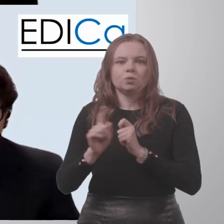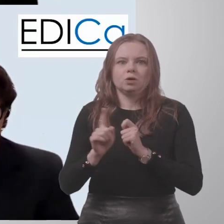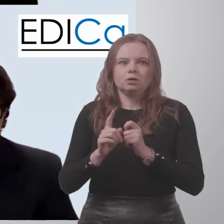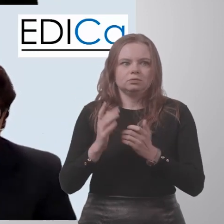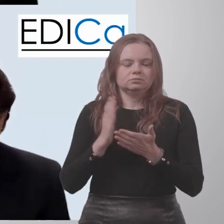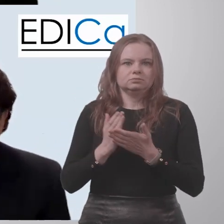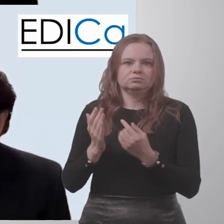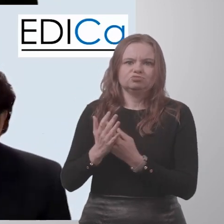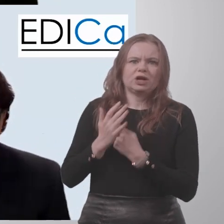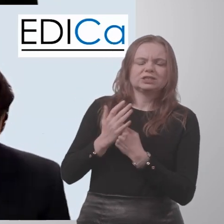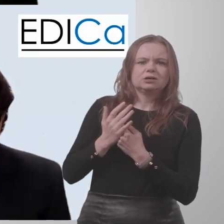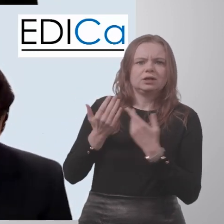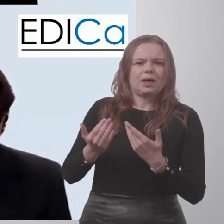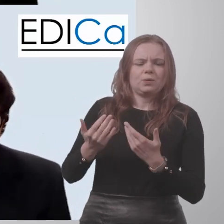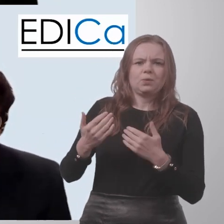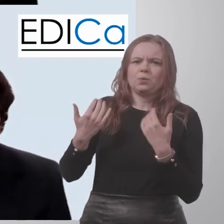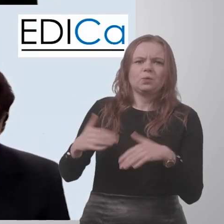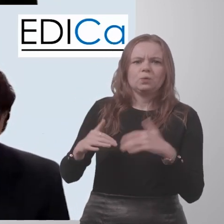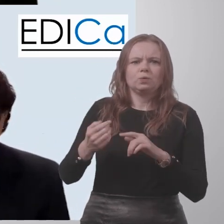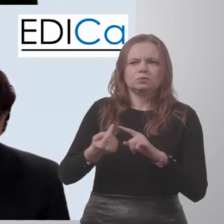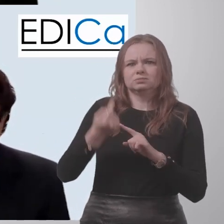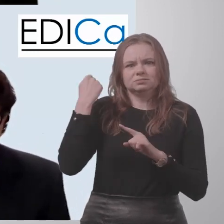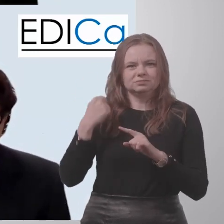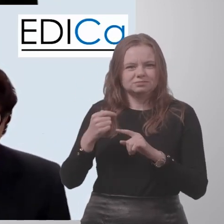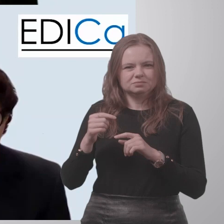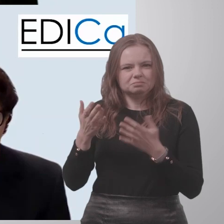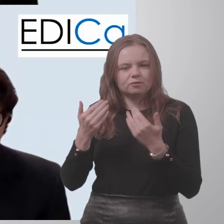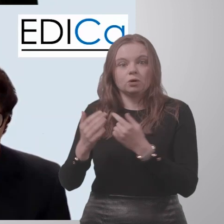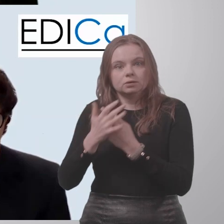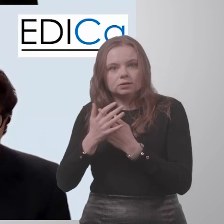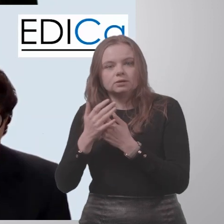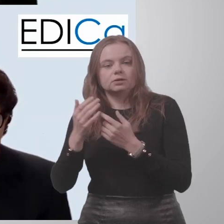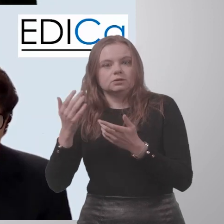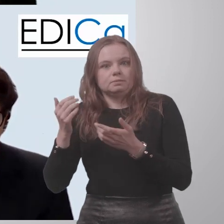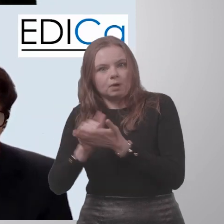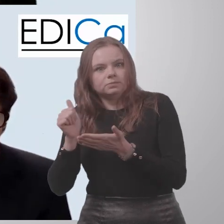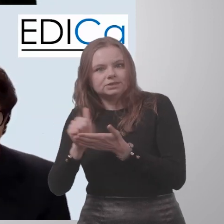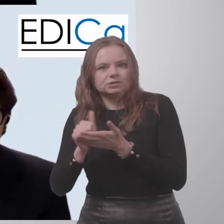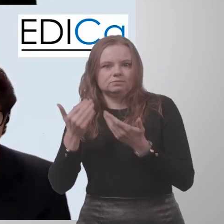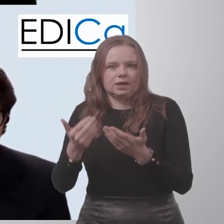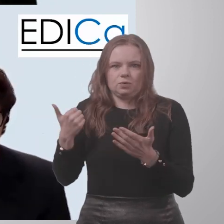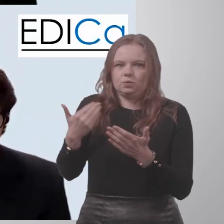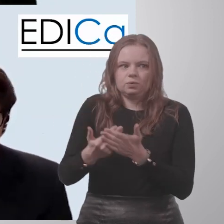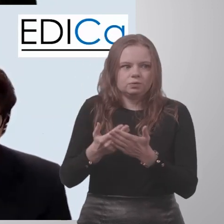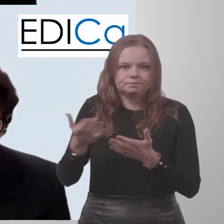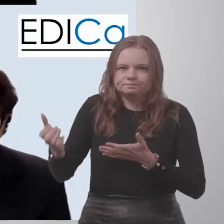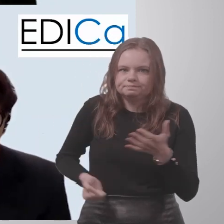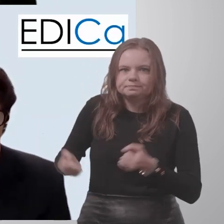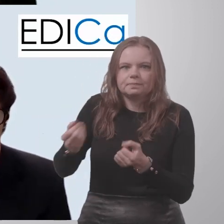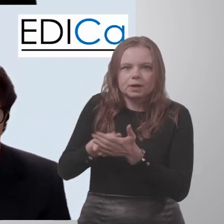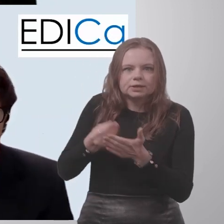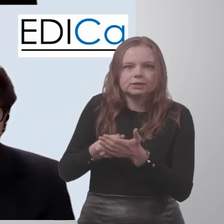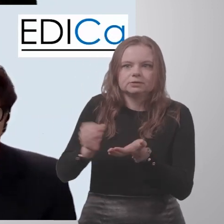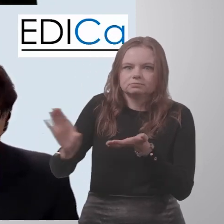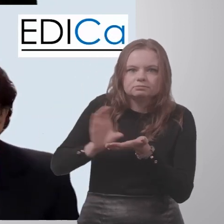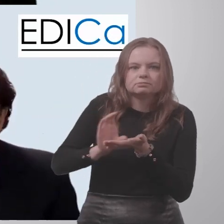you to, which was originally publish, and now it's increasingly to bring in money, typically big research